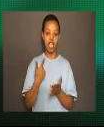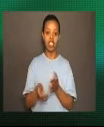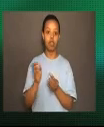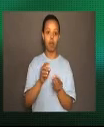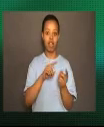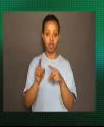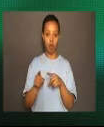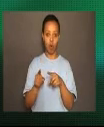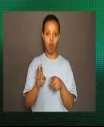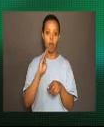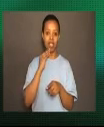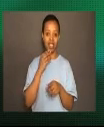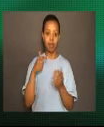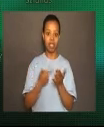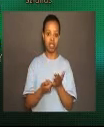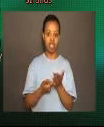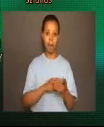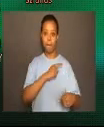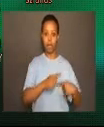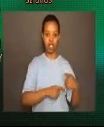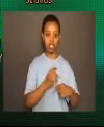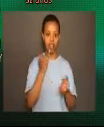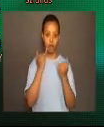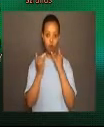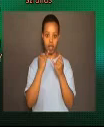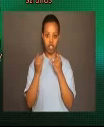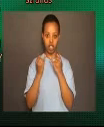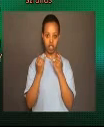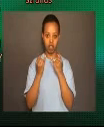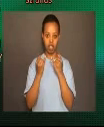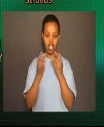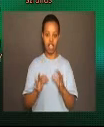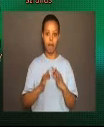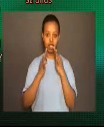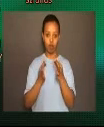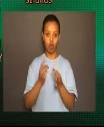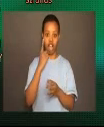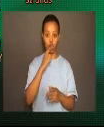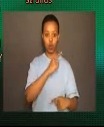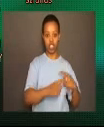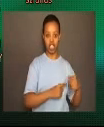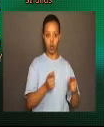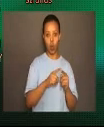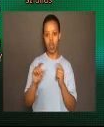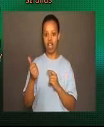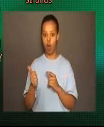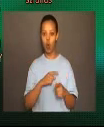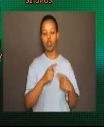basis for passing on genetic information from one generation to the